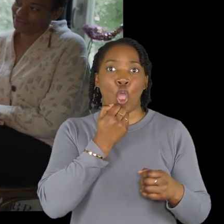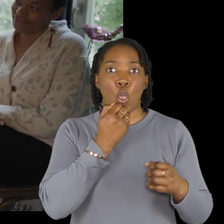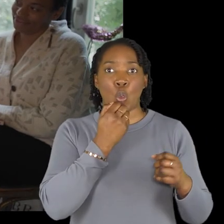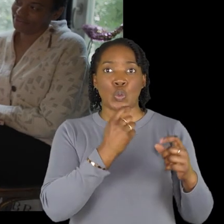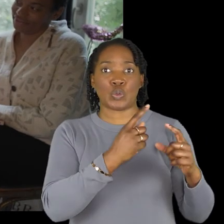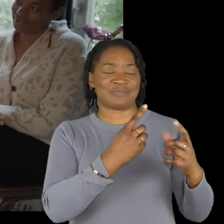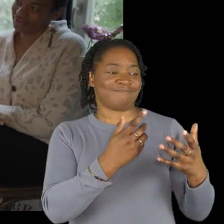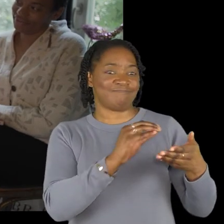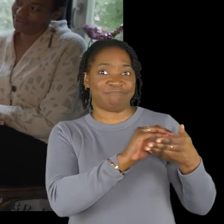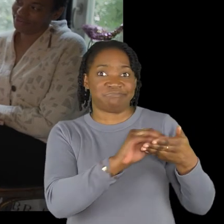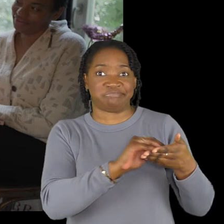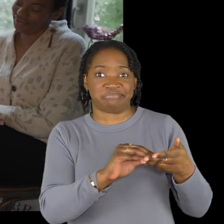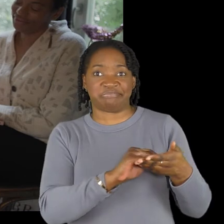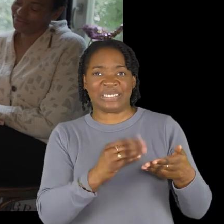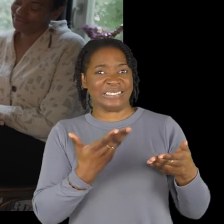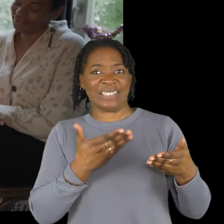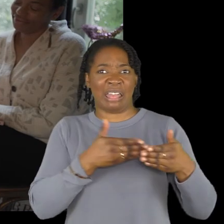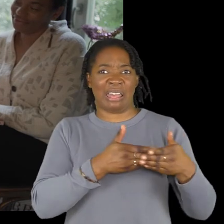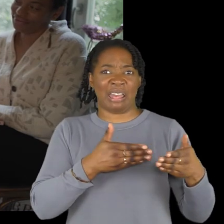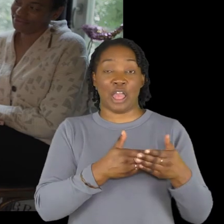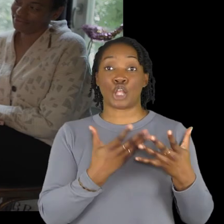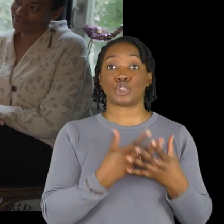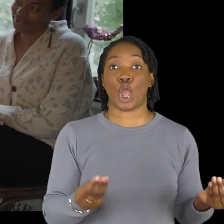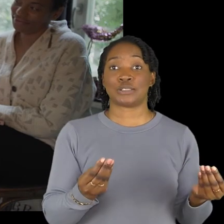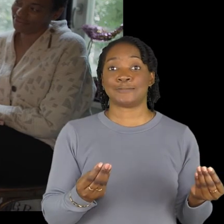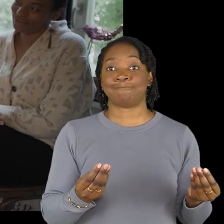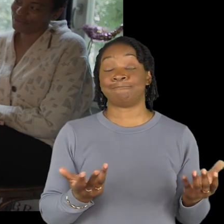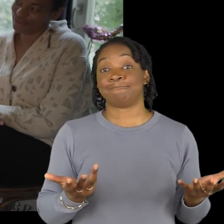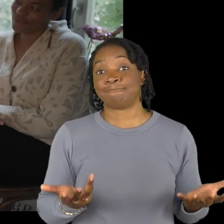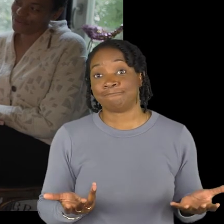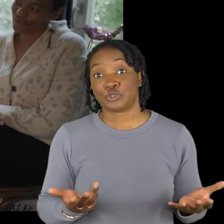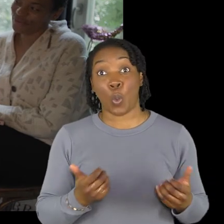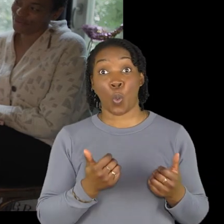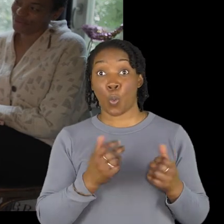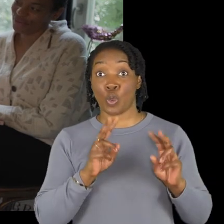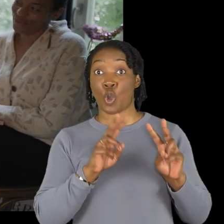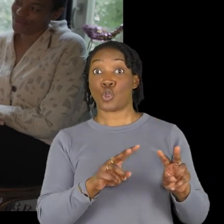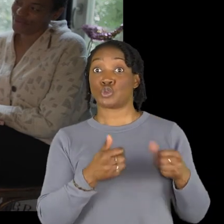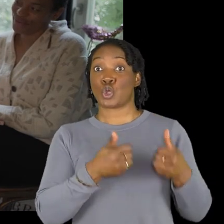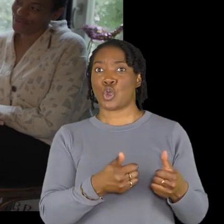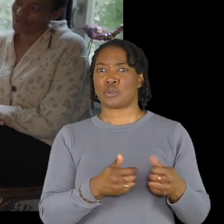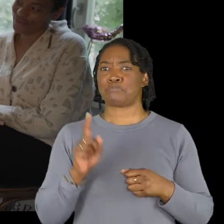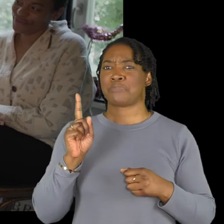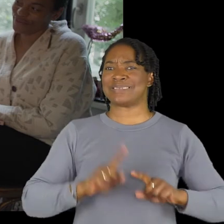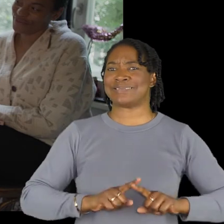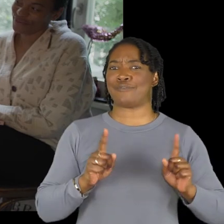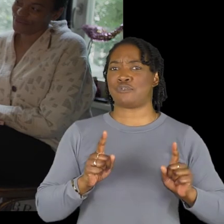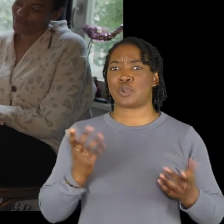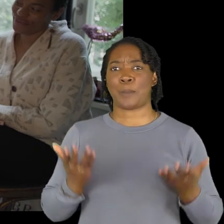algorithms, it's gone. Mm. And maybe that's good, but it's different. It's